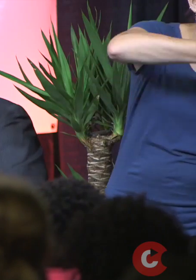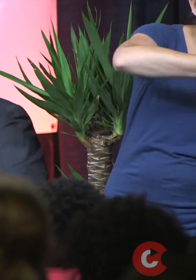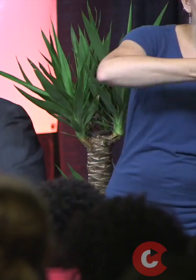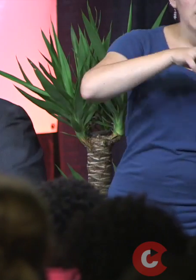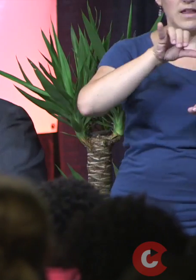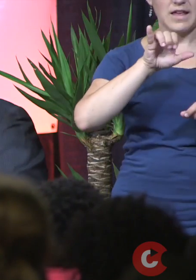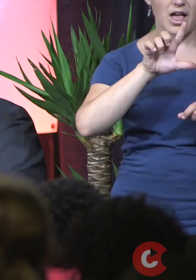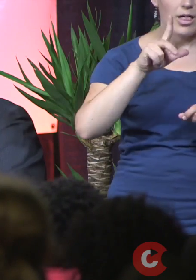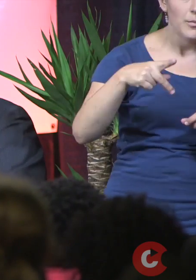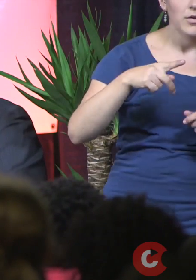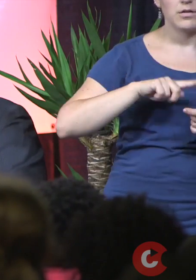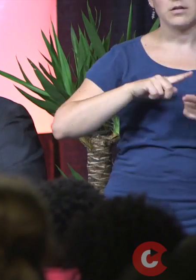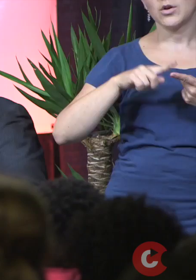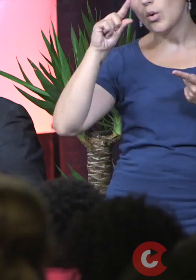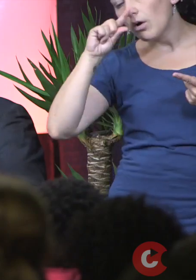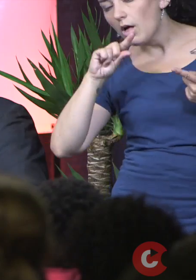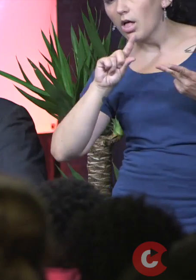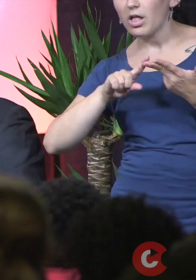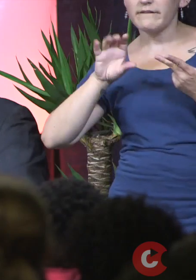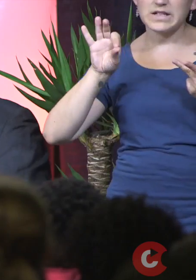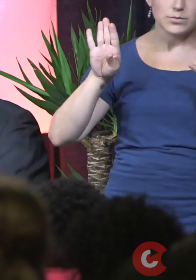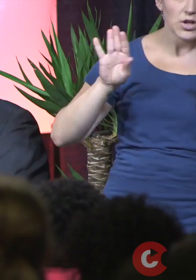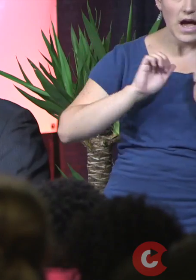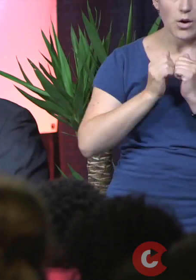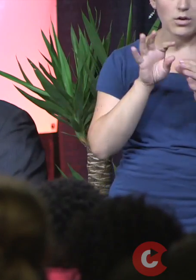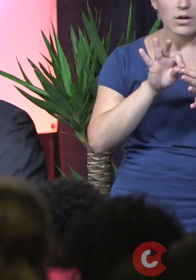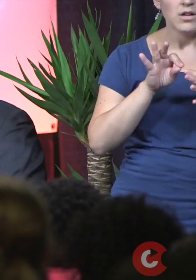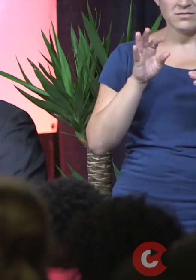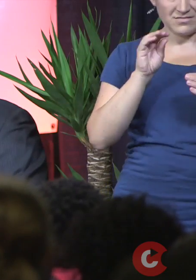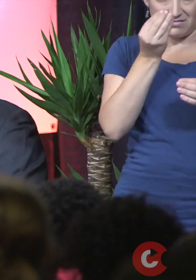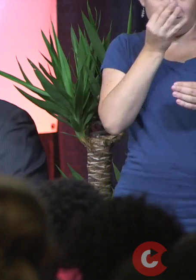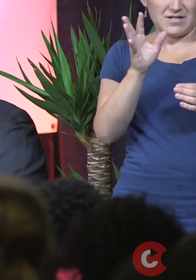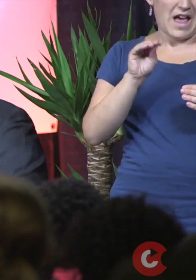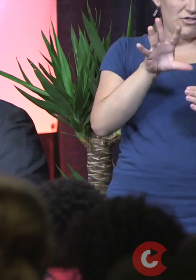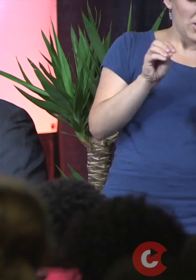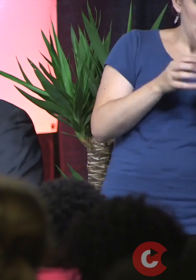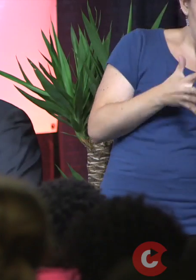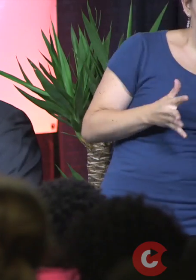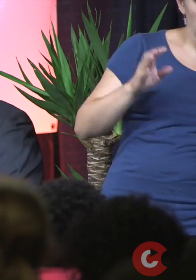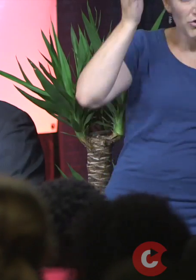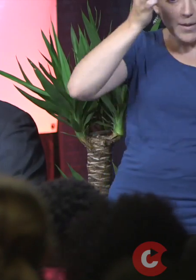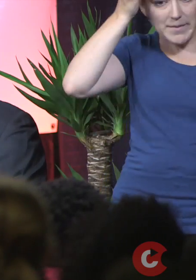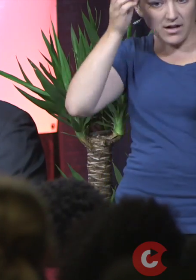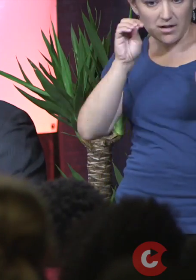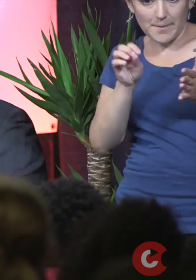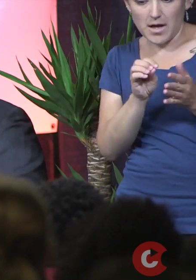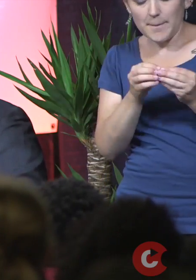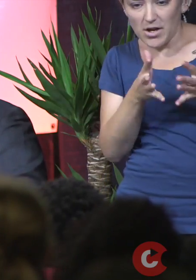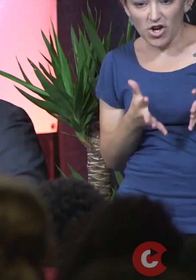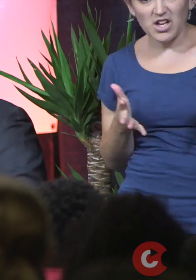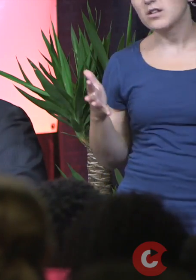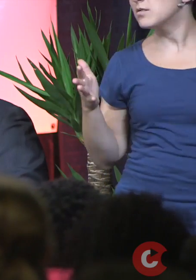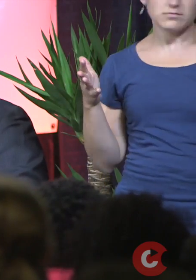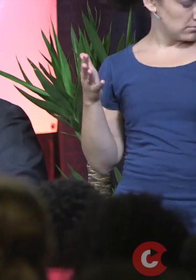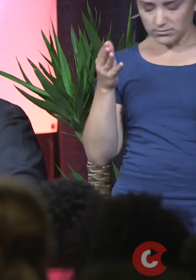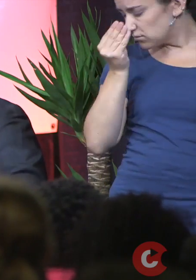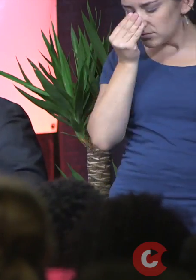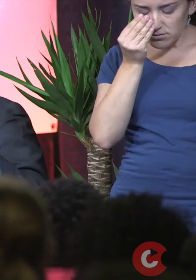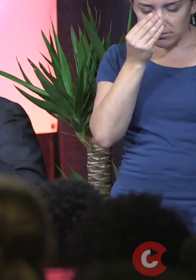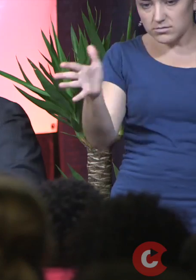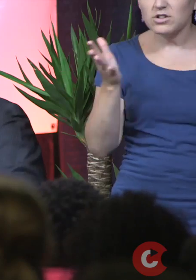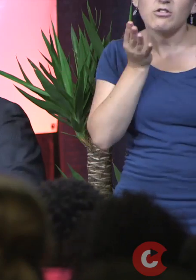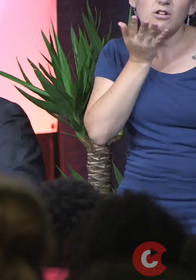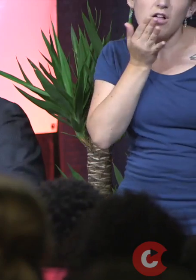or Uber or Google or Facebook. How do you, and I don't care whether you're African American or European American, doesn't matter. Doesn't matter what color you